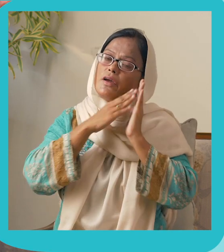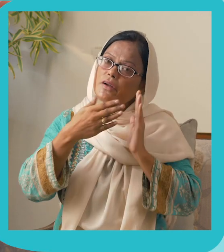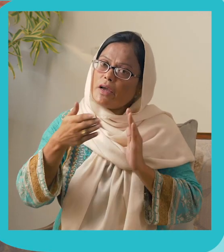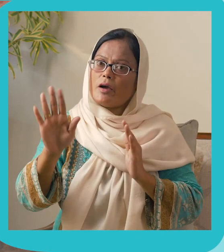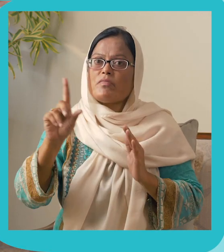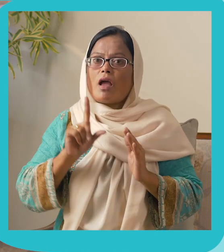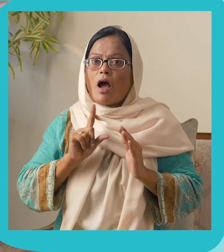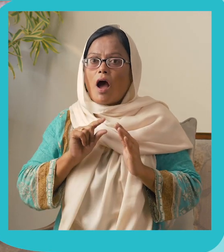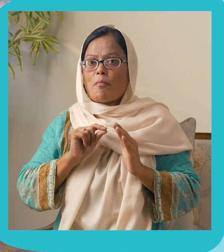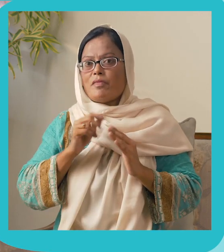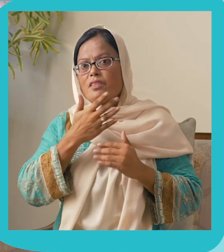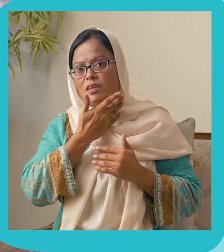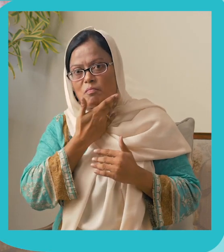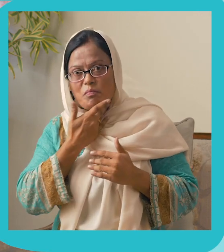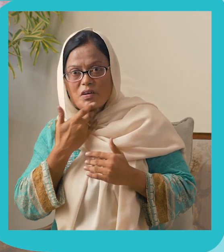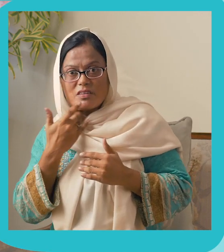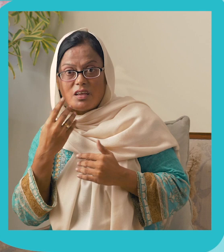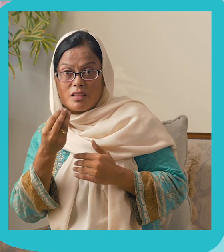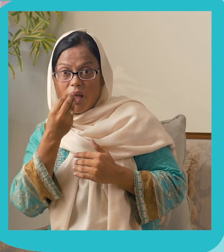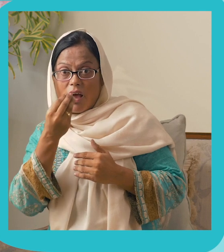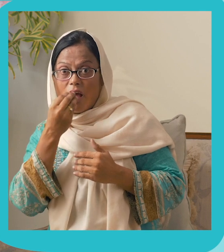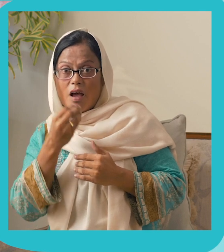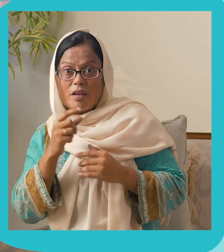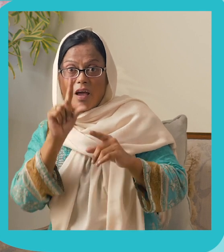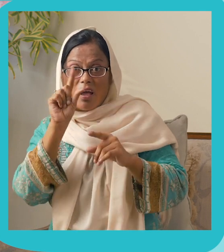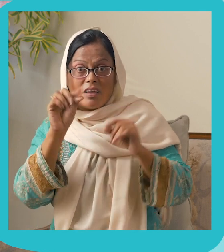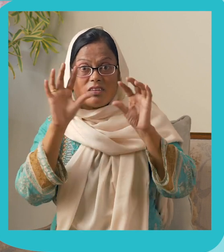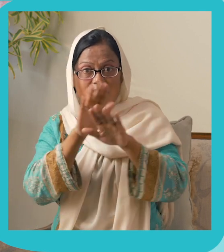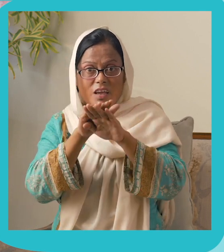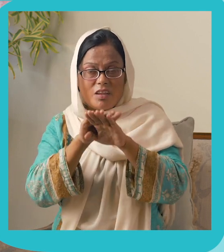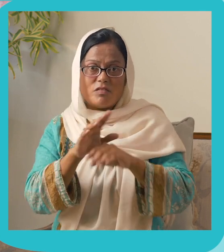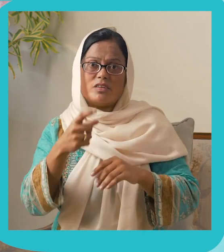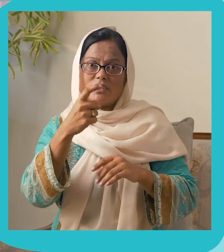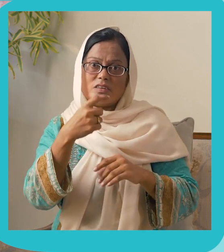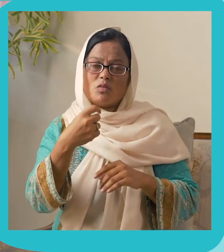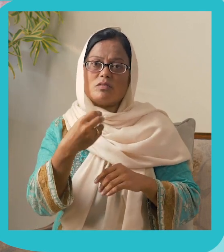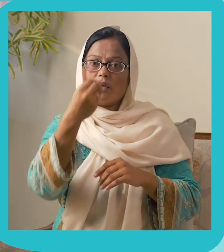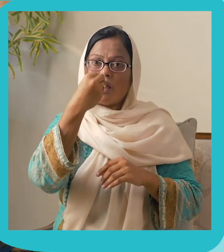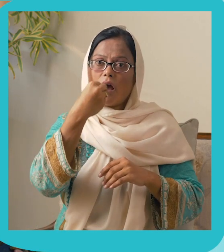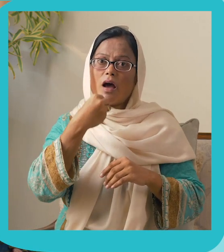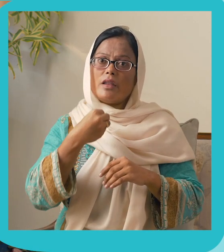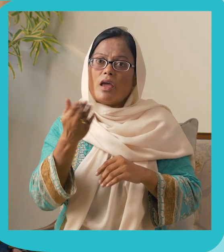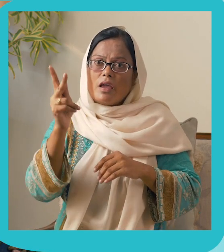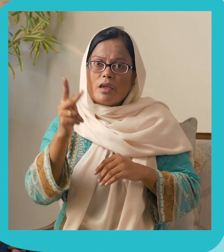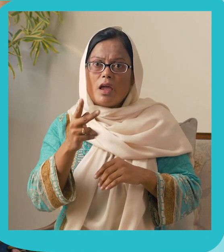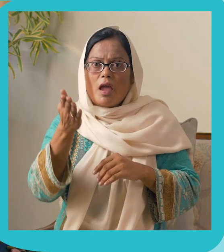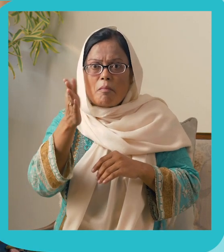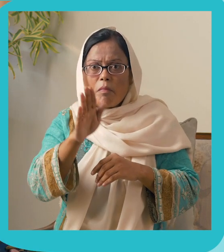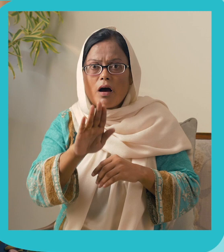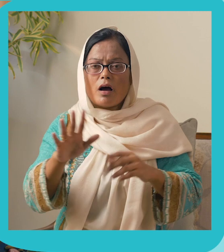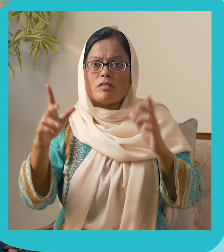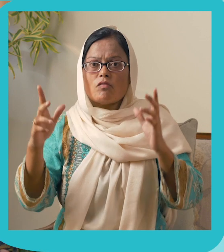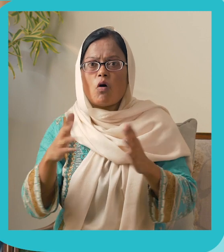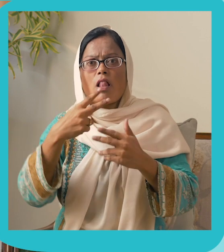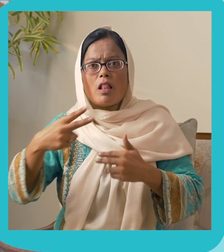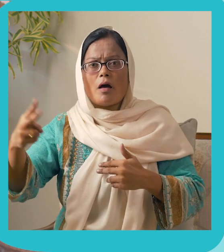his lungs filled with air, his tummy full of jellyfish and shrimps, his favorite food, he was ready to sleep